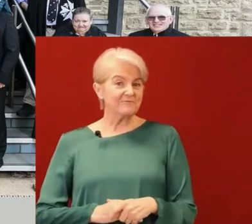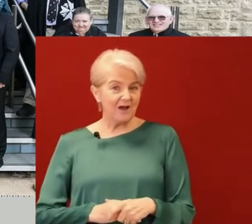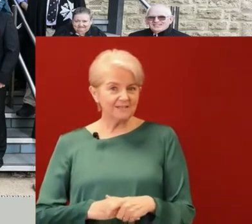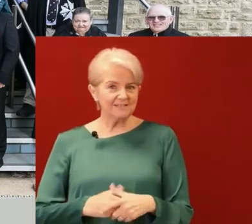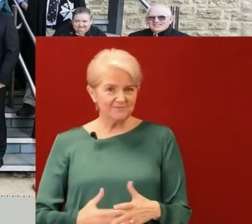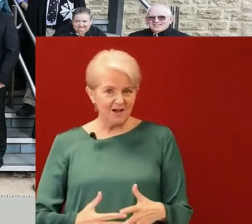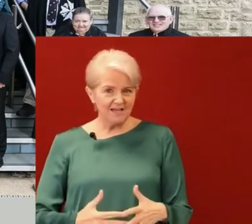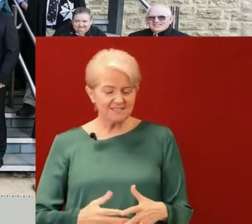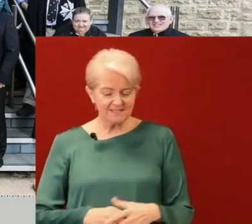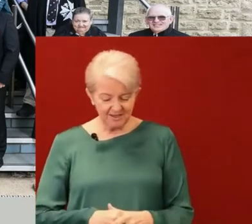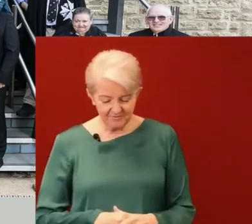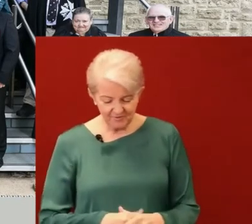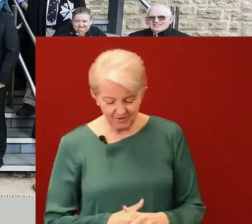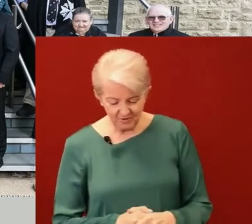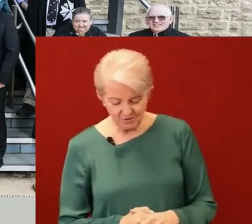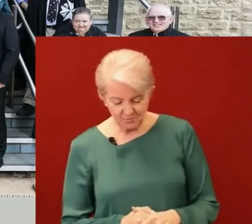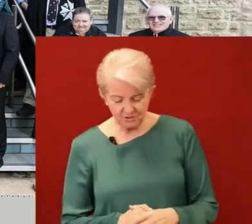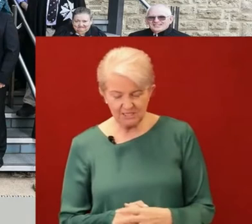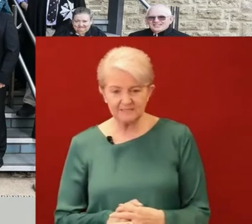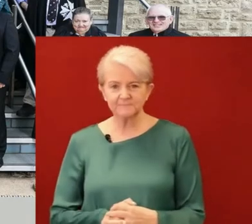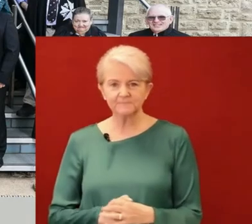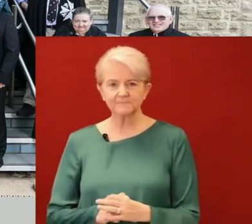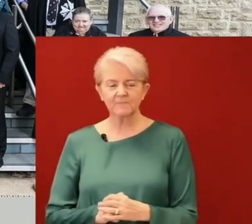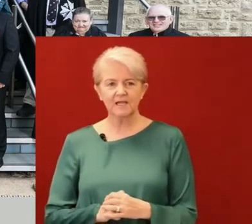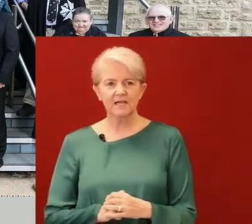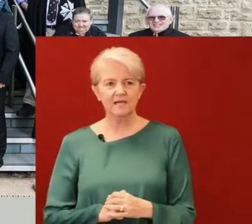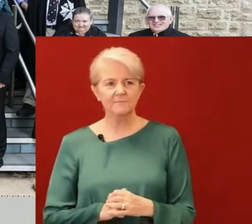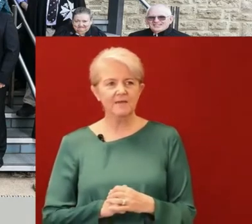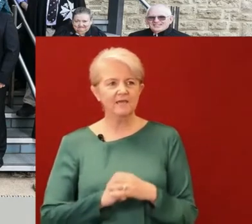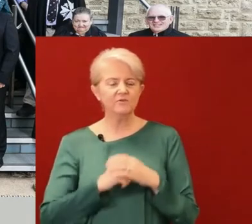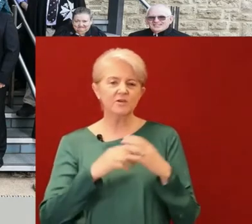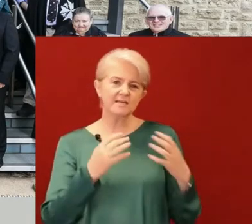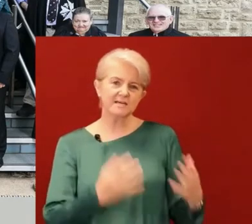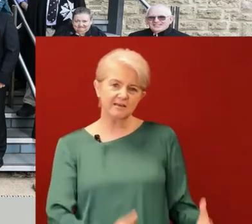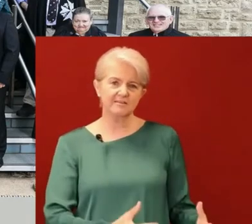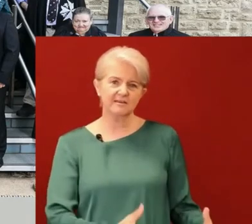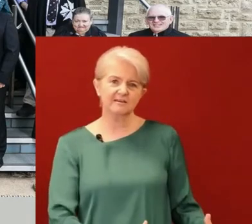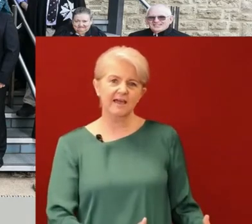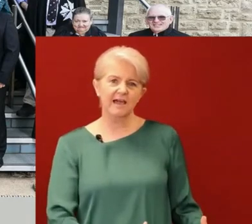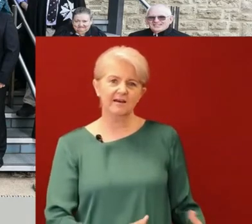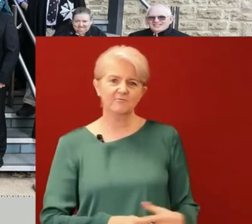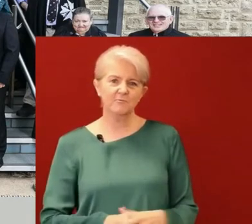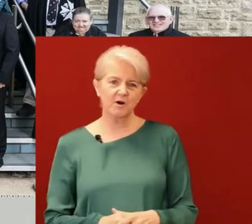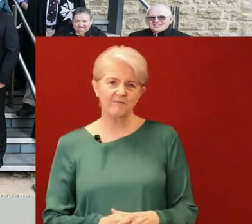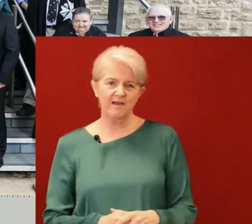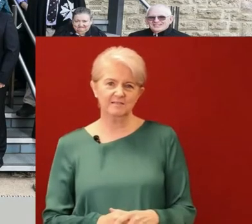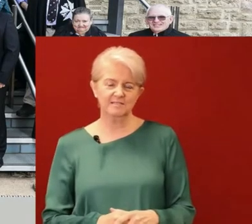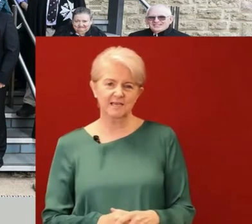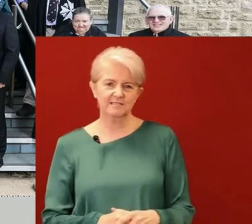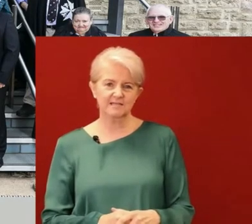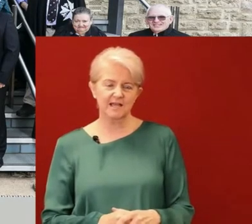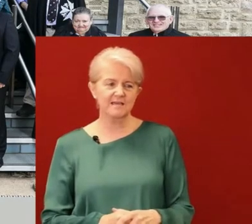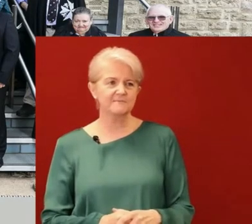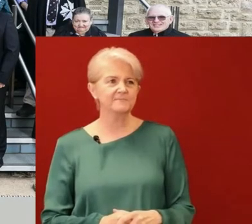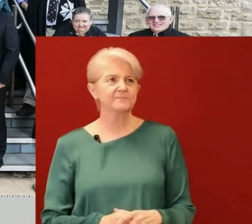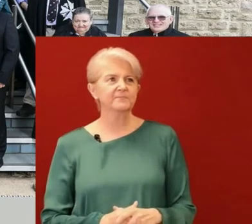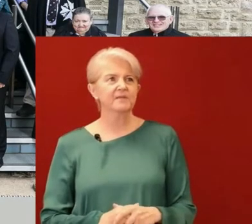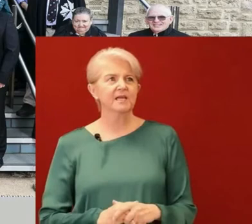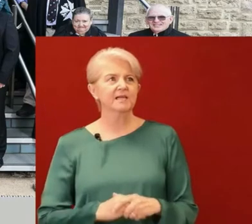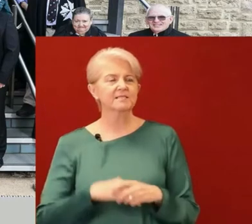Now, some final advice for those watching. If you get nothing out of what I've had to say